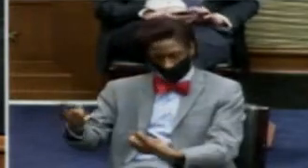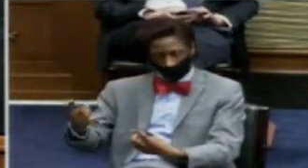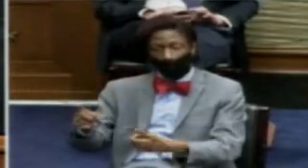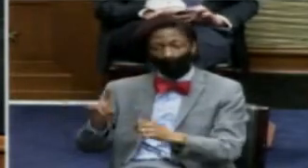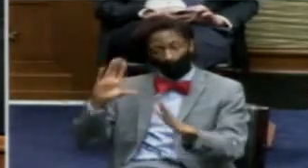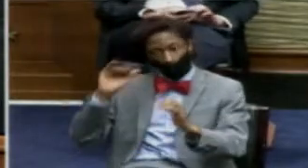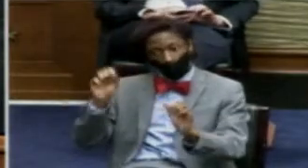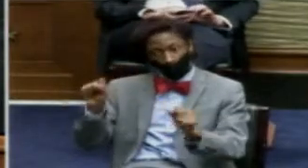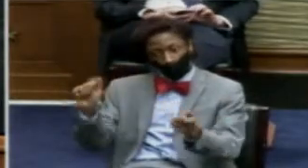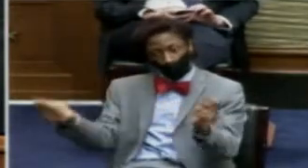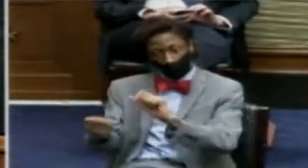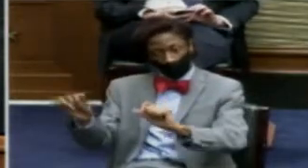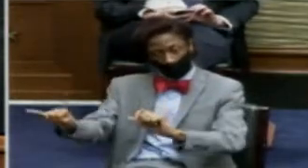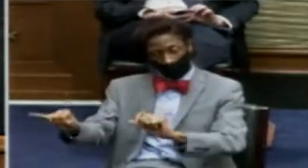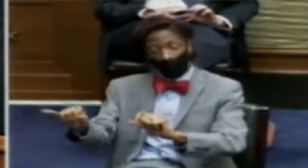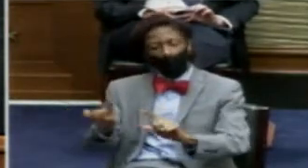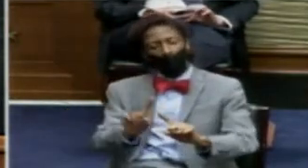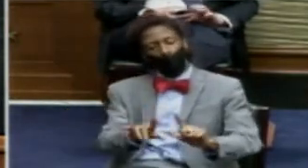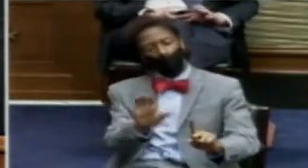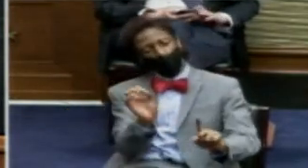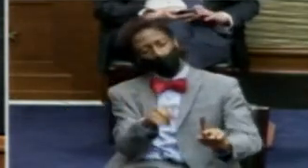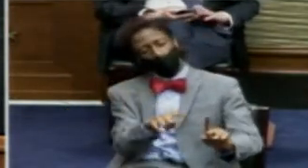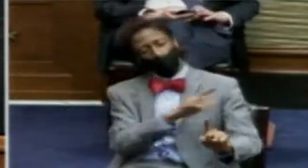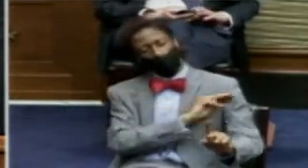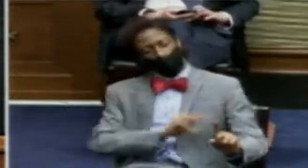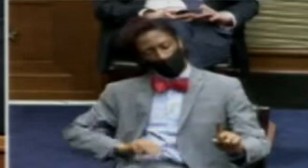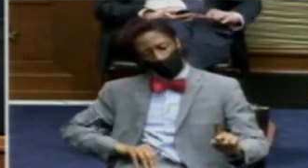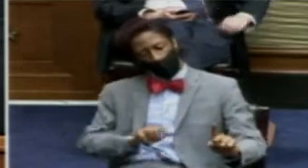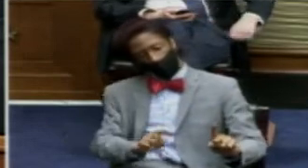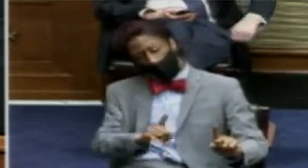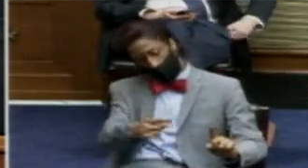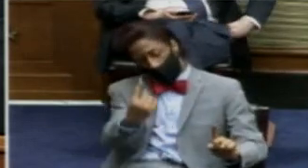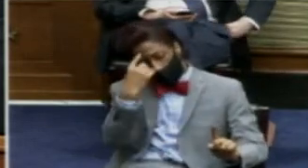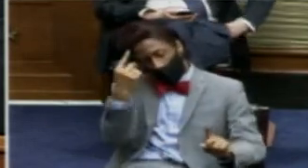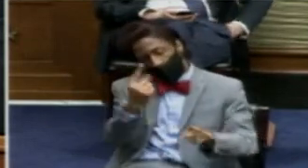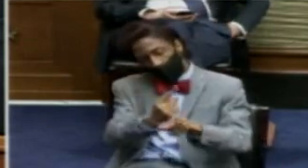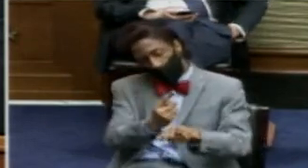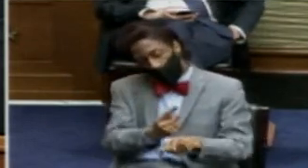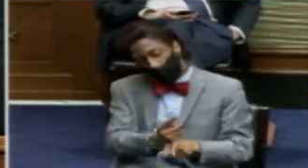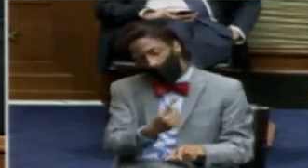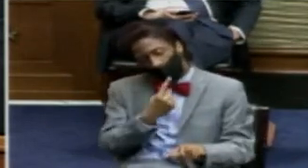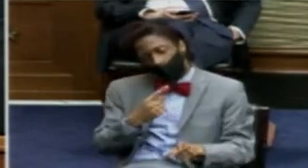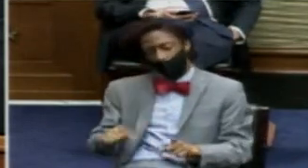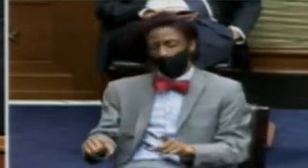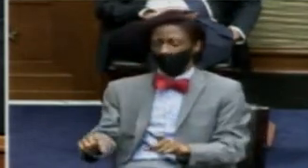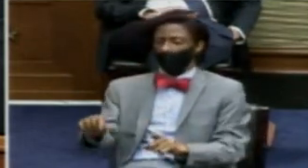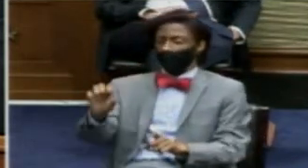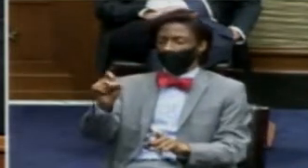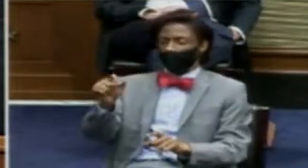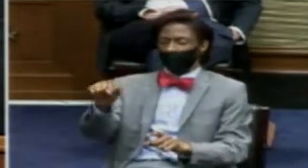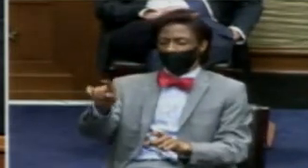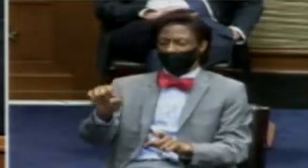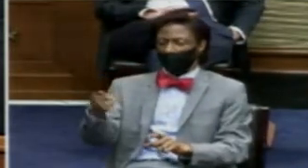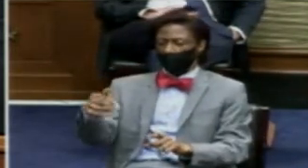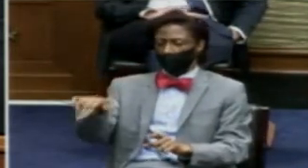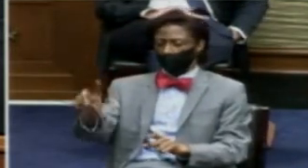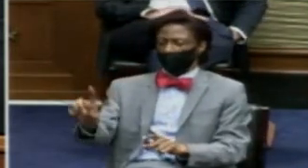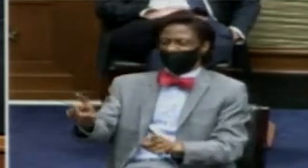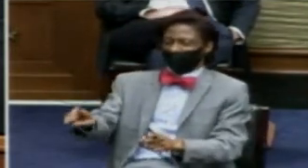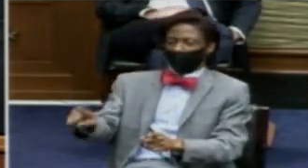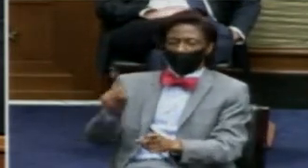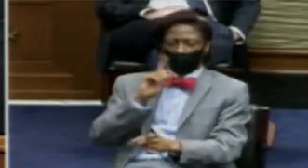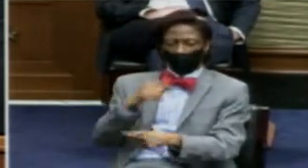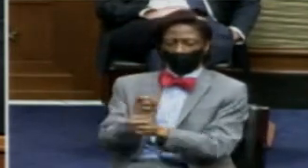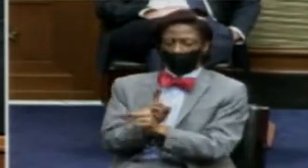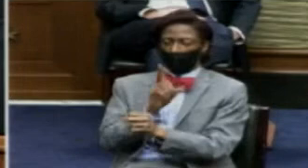But Mayor, is it accurate to say that you think statehood is necessary to ensure D.C. residents are on equal